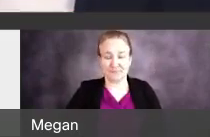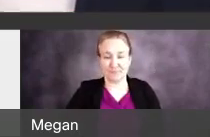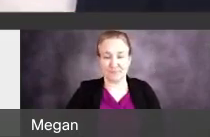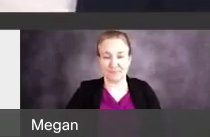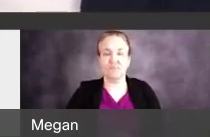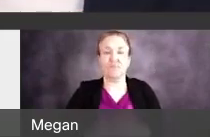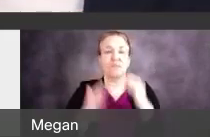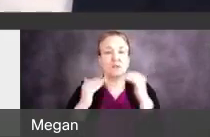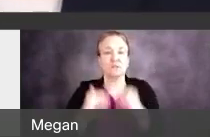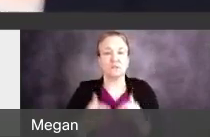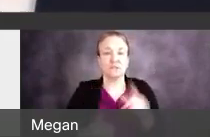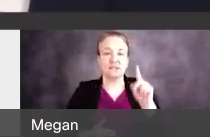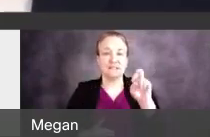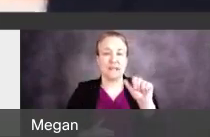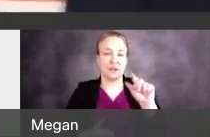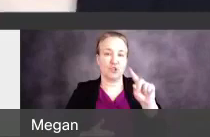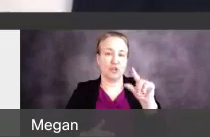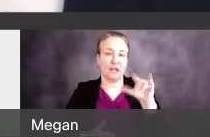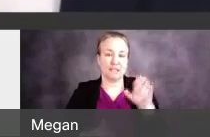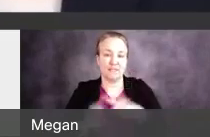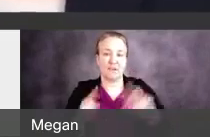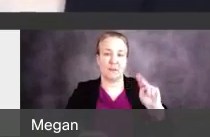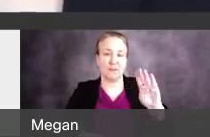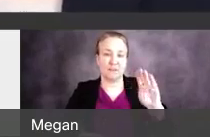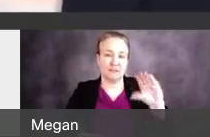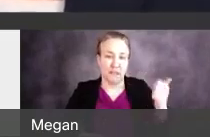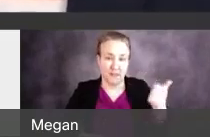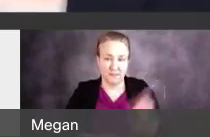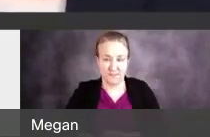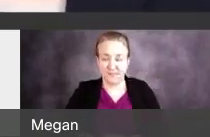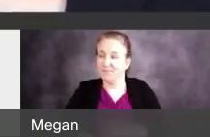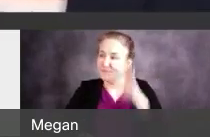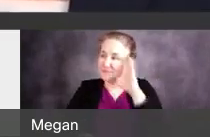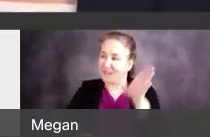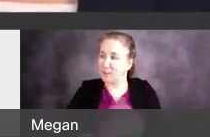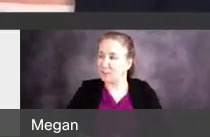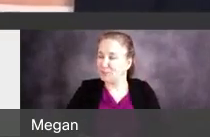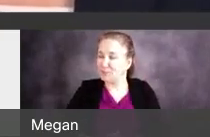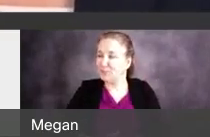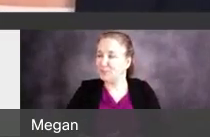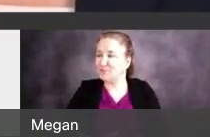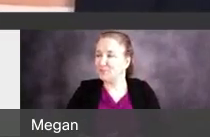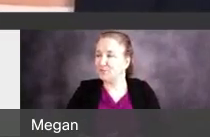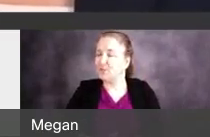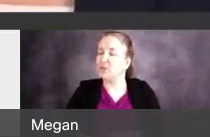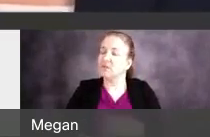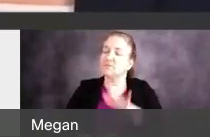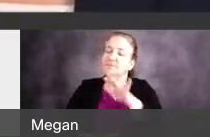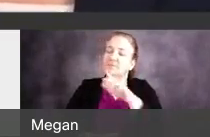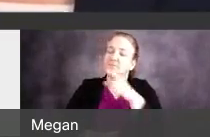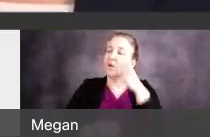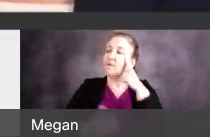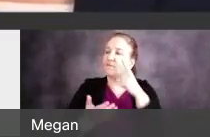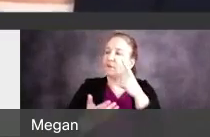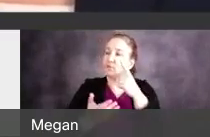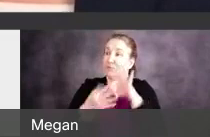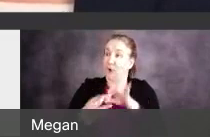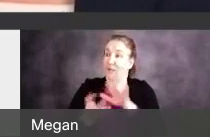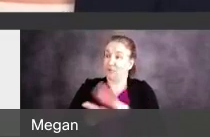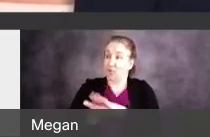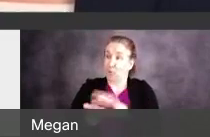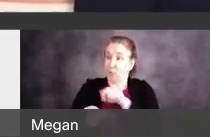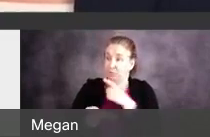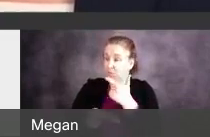Next, we'll go to Deanna Durante from NBC 10. Hello. On the schools front, is there